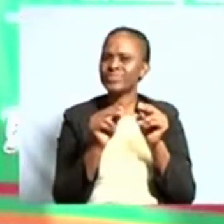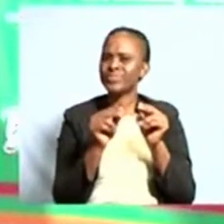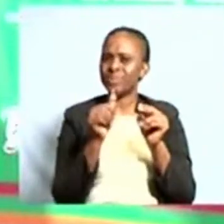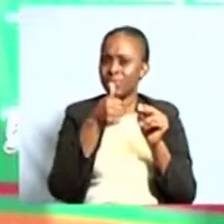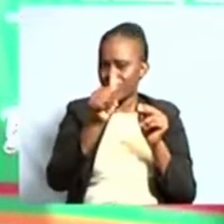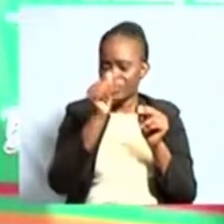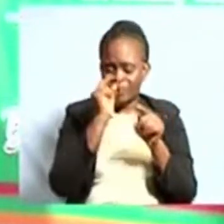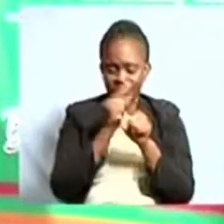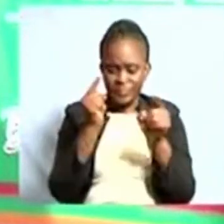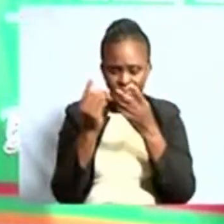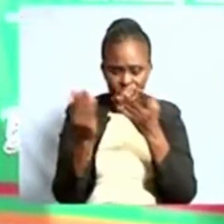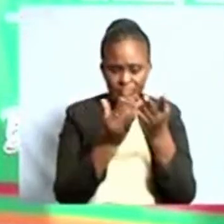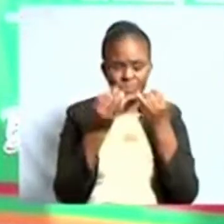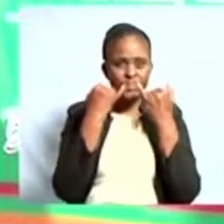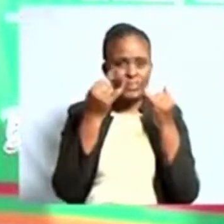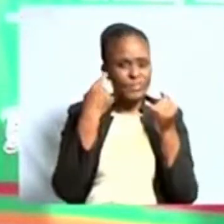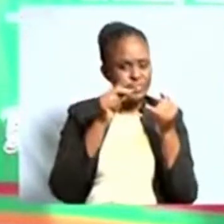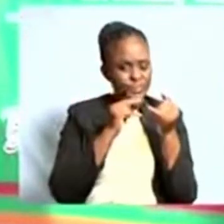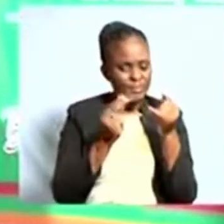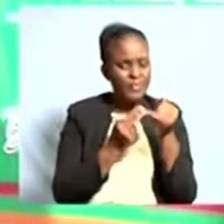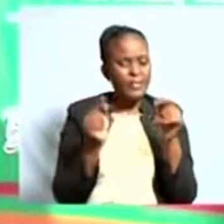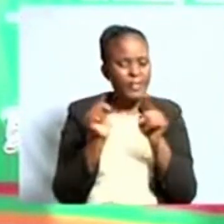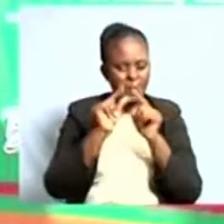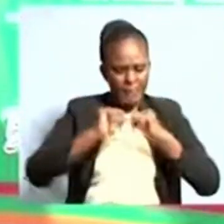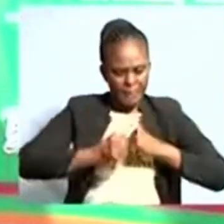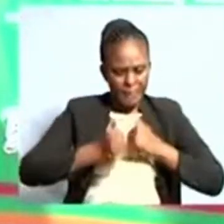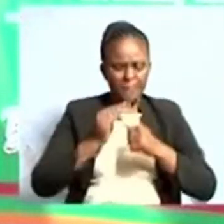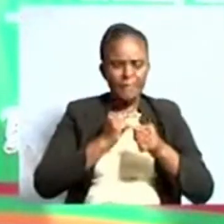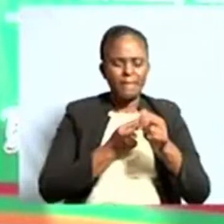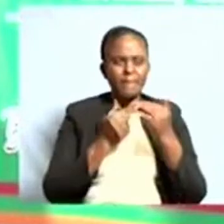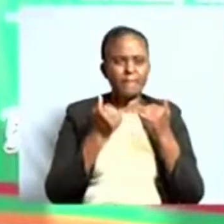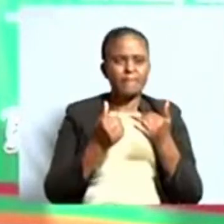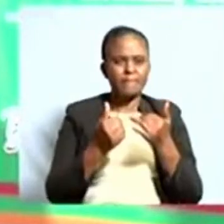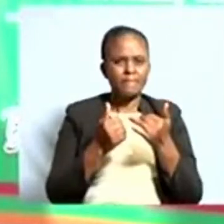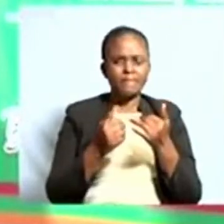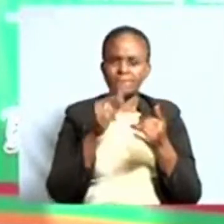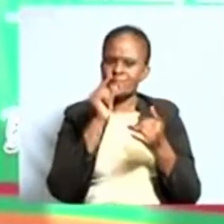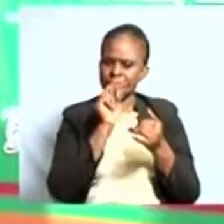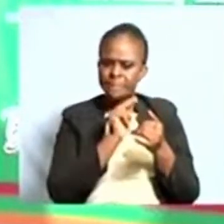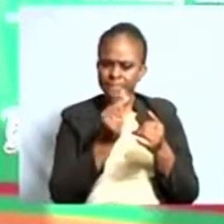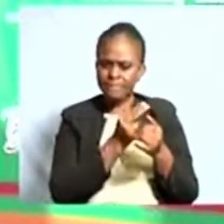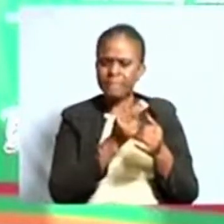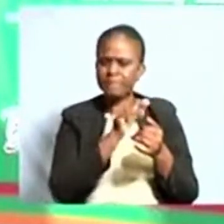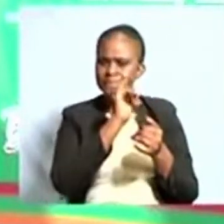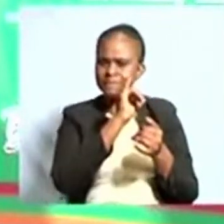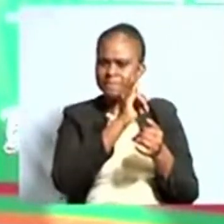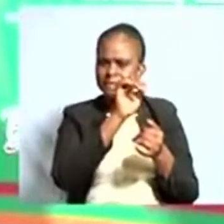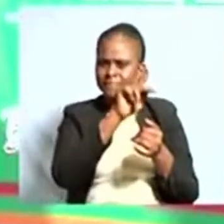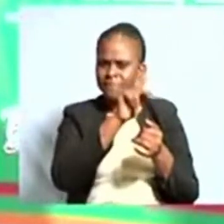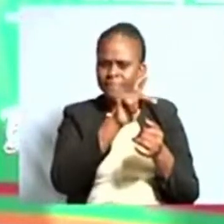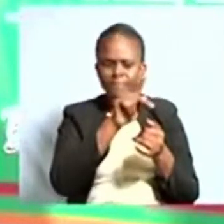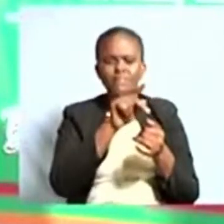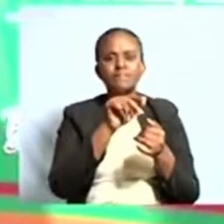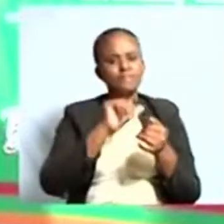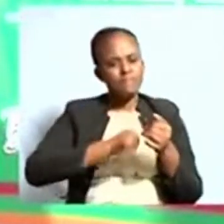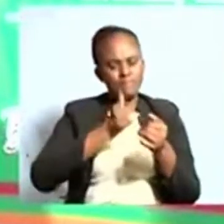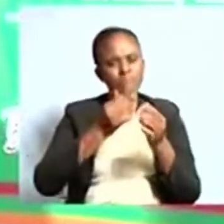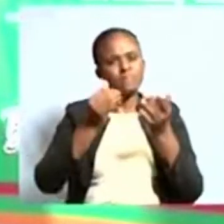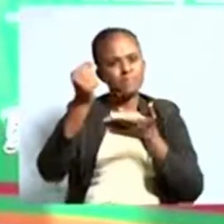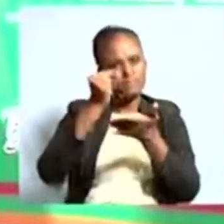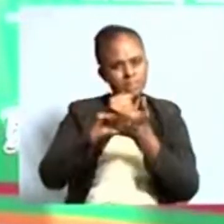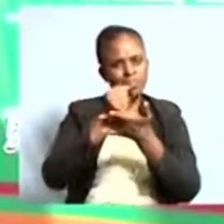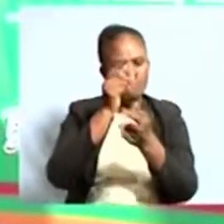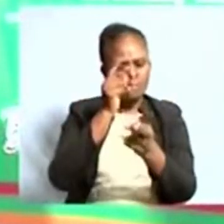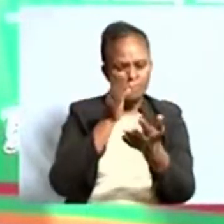bring information to us, and we, us as the intellectual property unit, we engage the right holders. The right